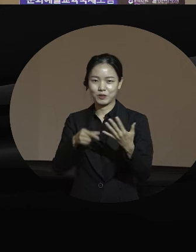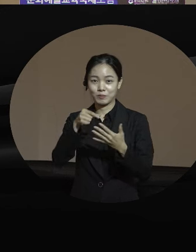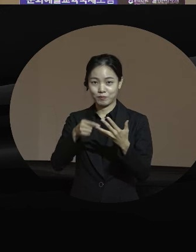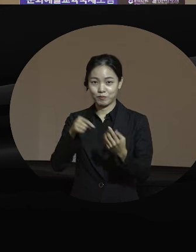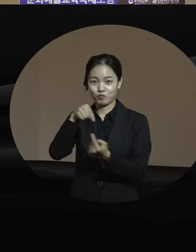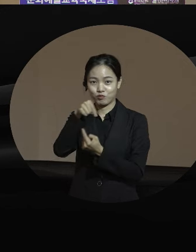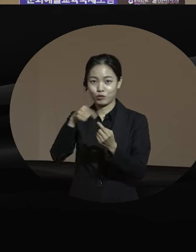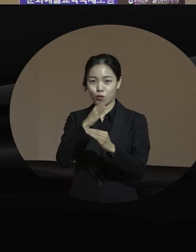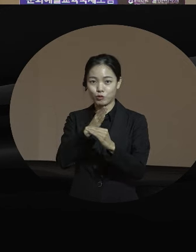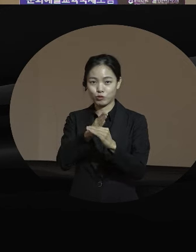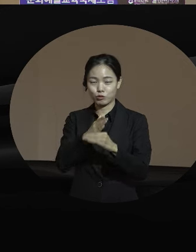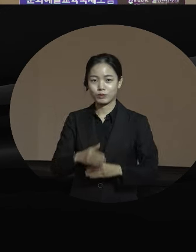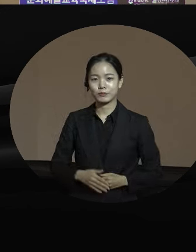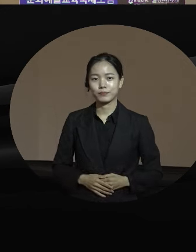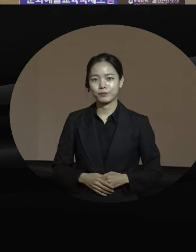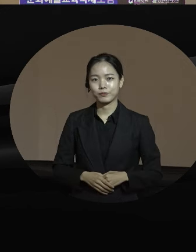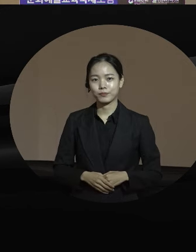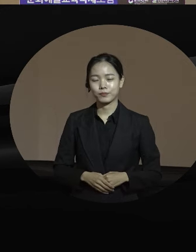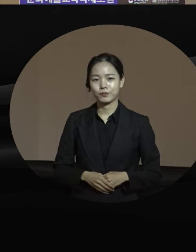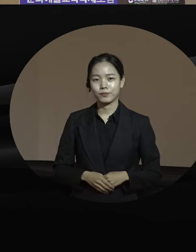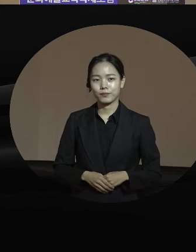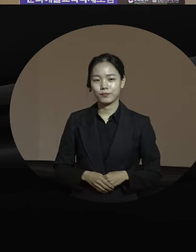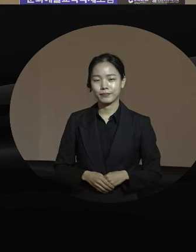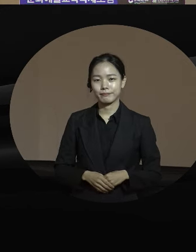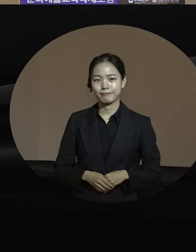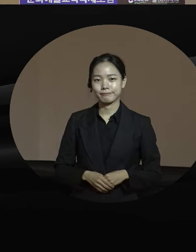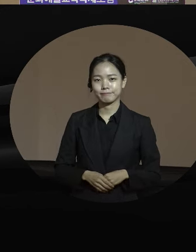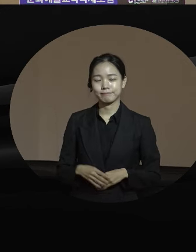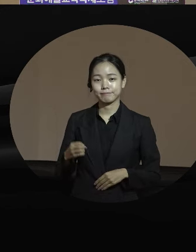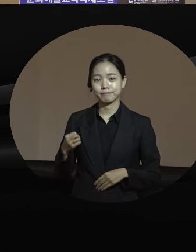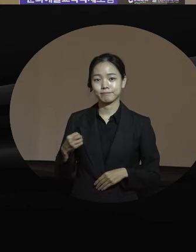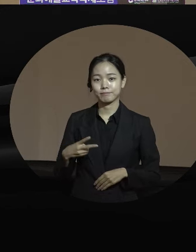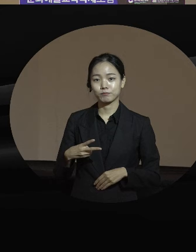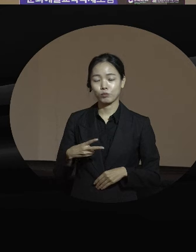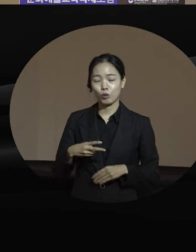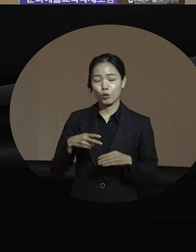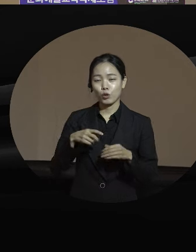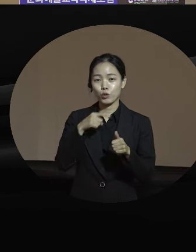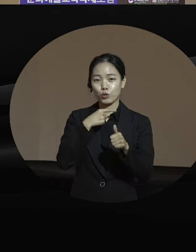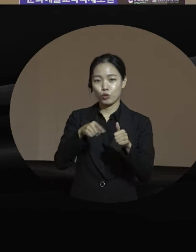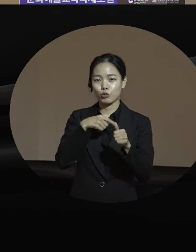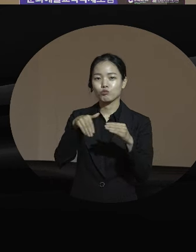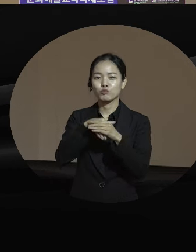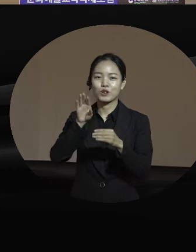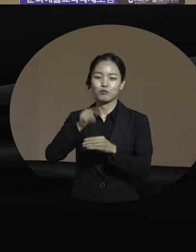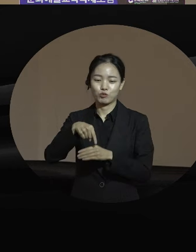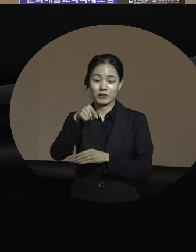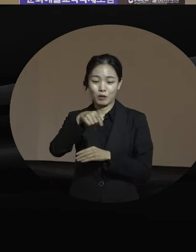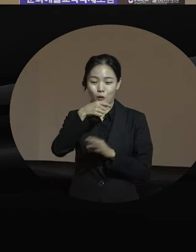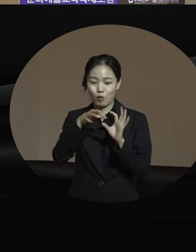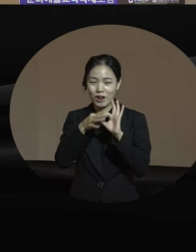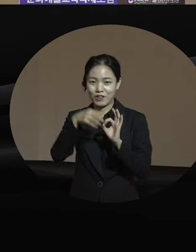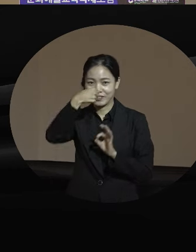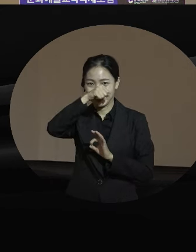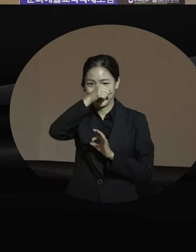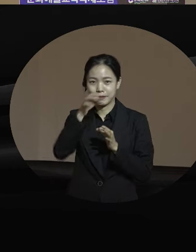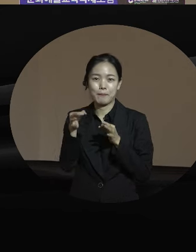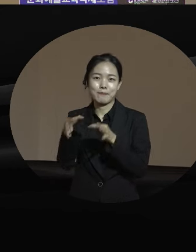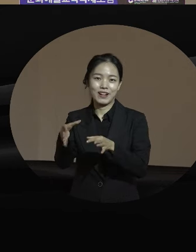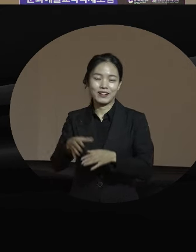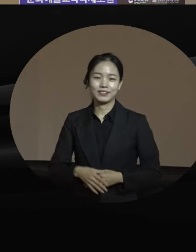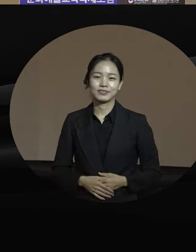made it possible to organize a total of more than 11,000 groups for various leisure activities in over 2,000